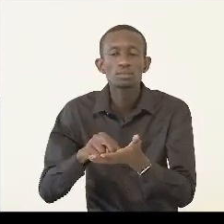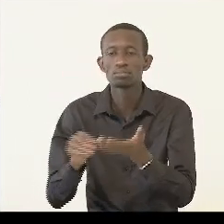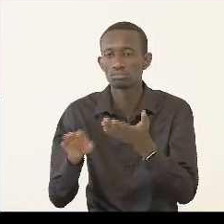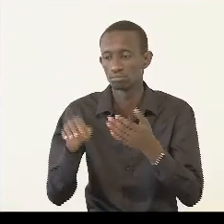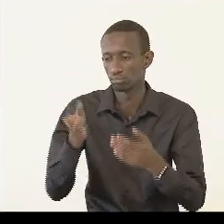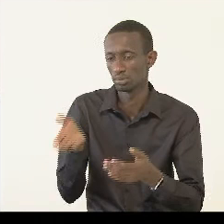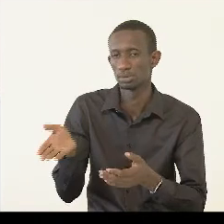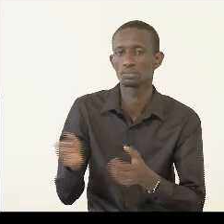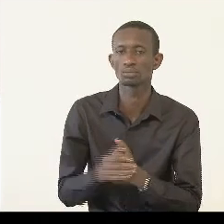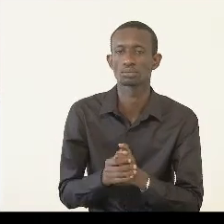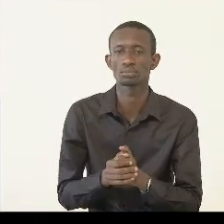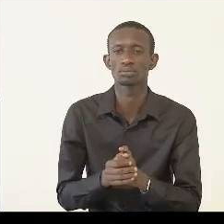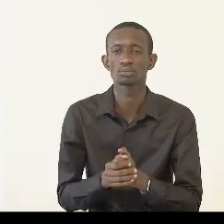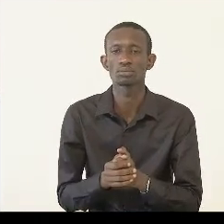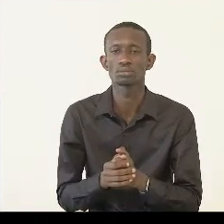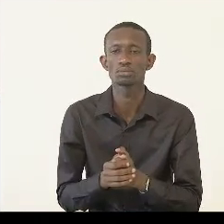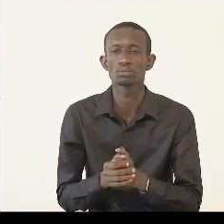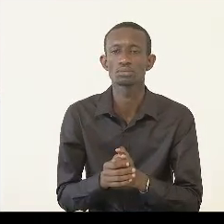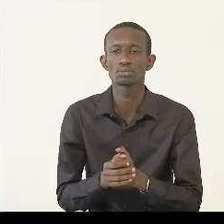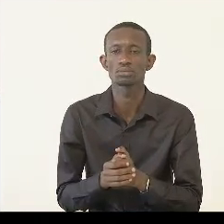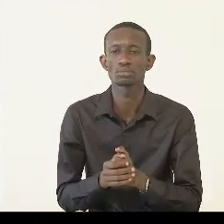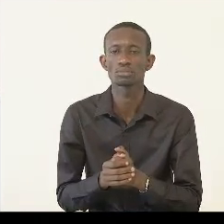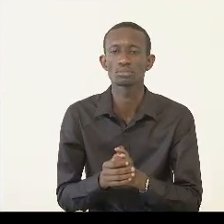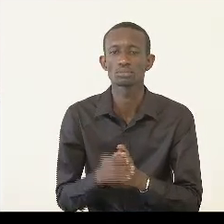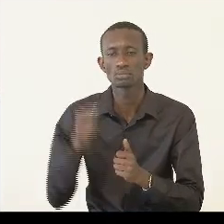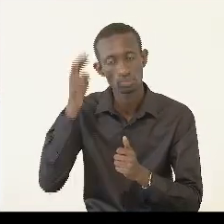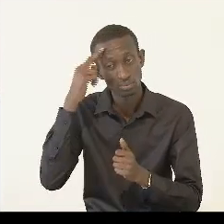remember complementary base pairing?